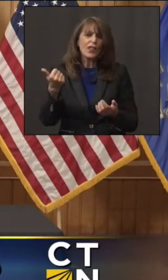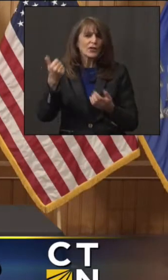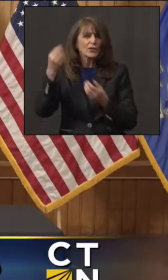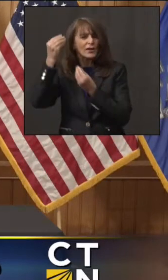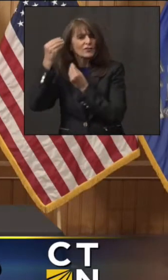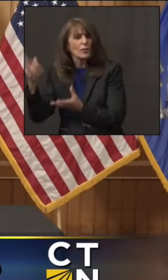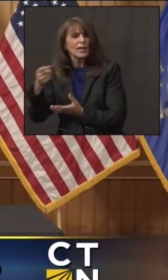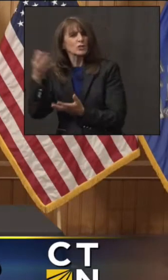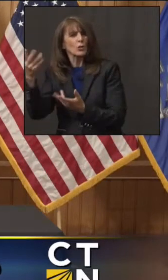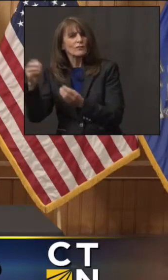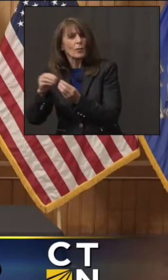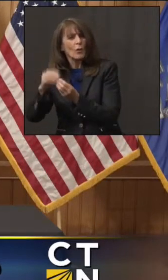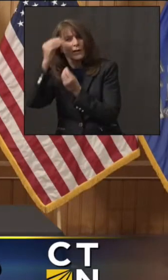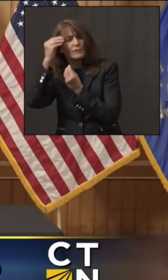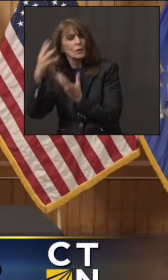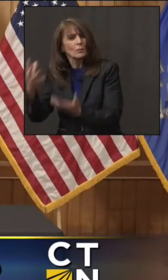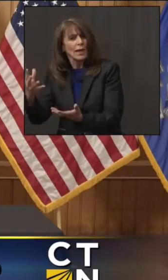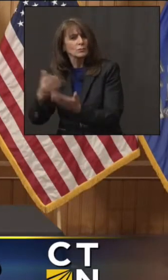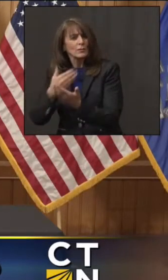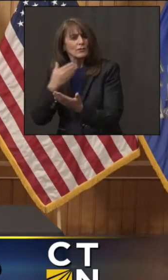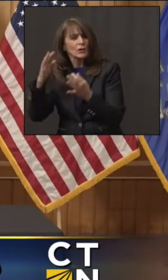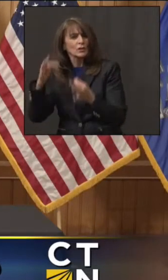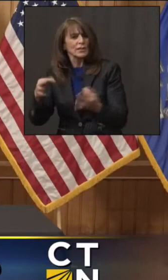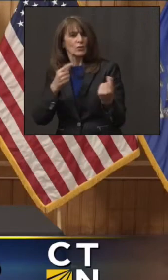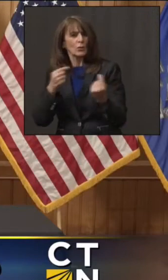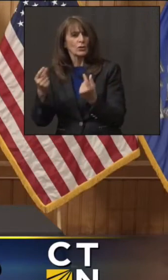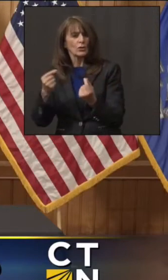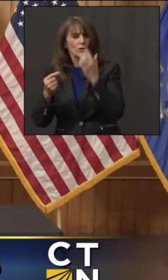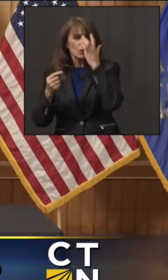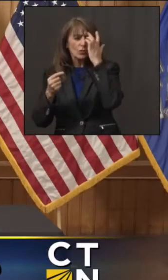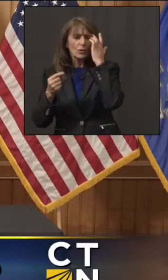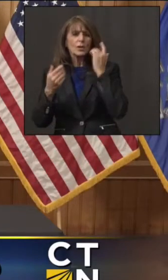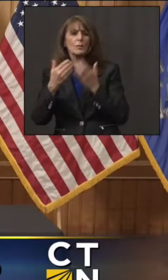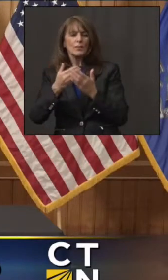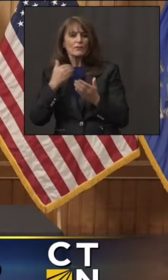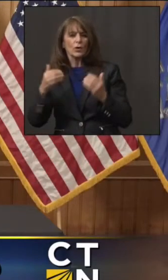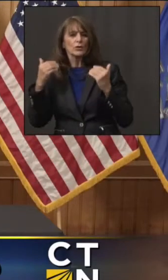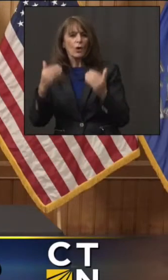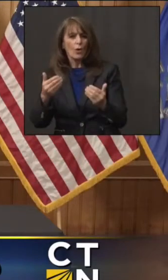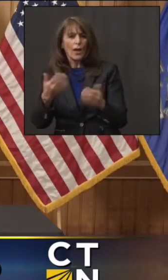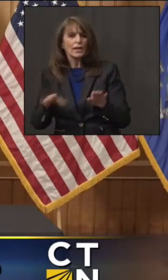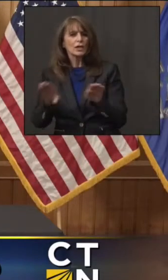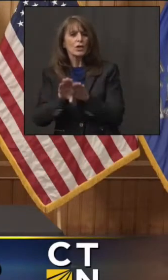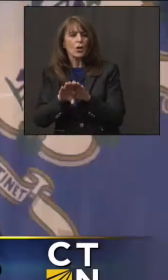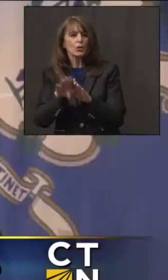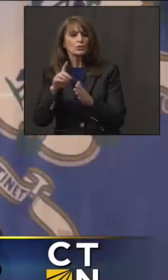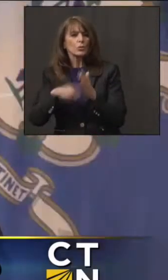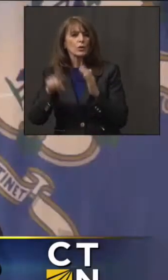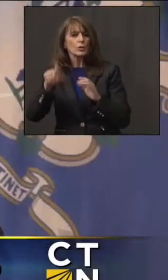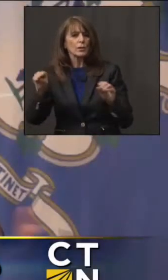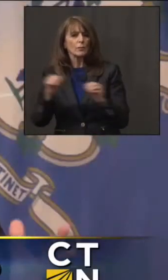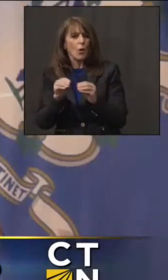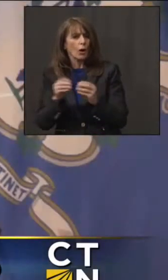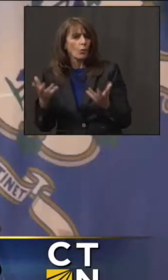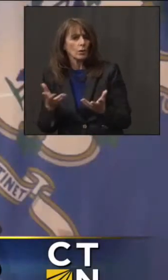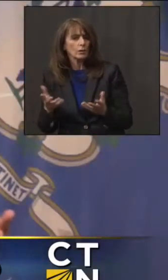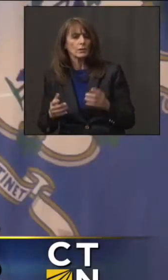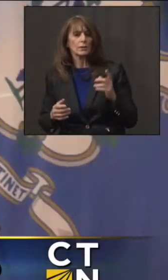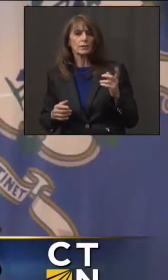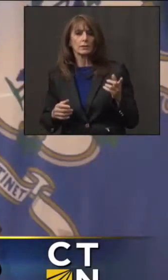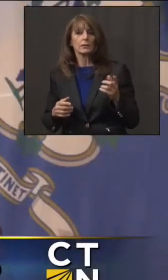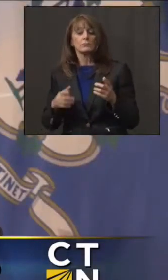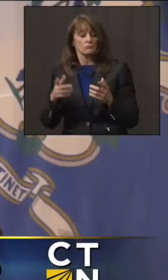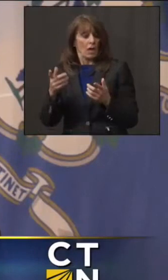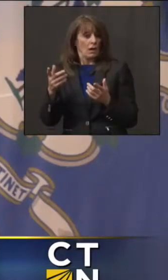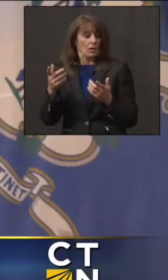for? Is there something more what more would you need in order to take that step, I guess, is what I'm really asking. Well, remember, Emily, I mean, a lot of the beds, as